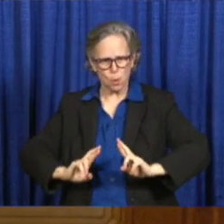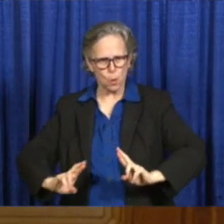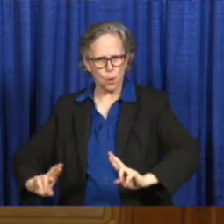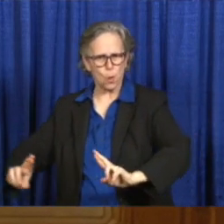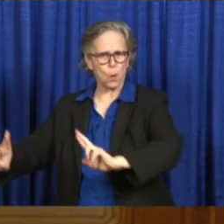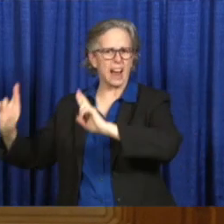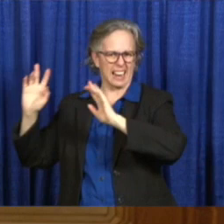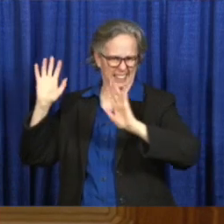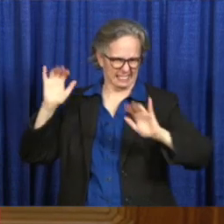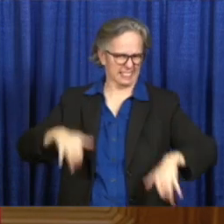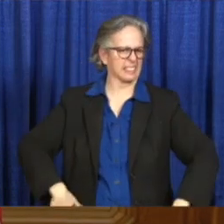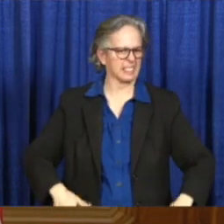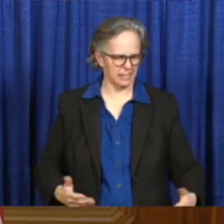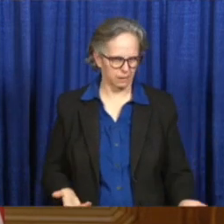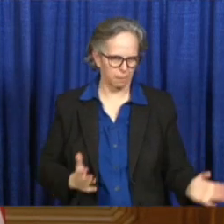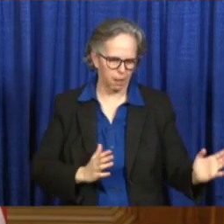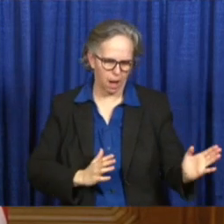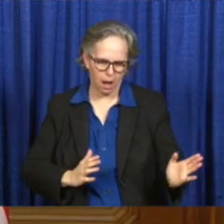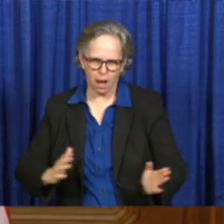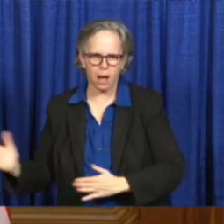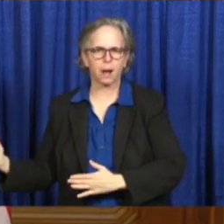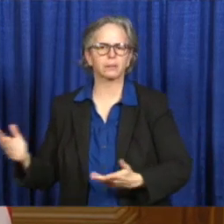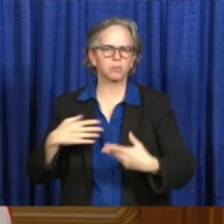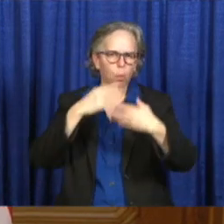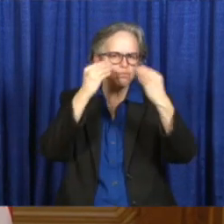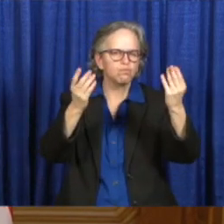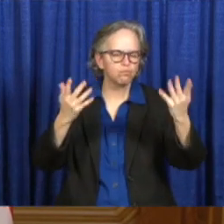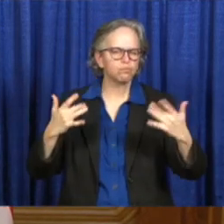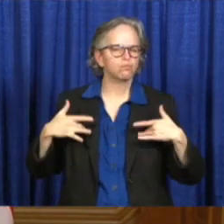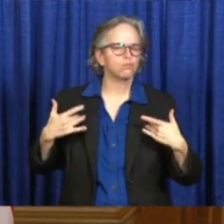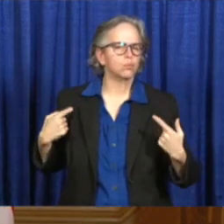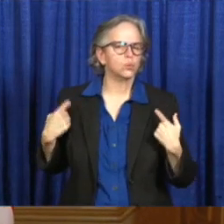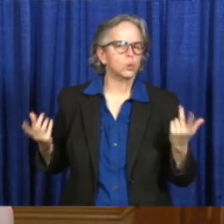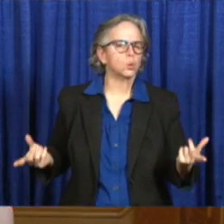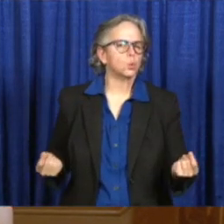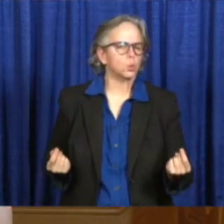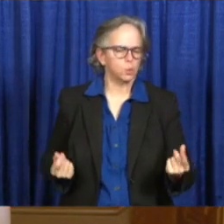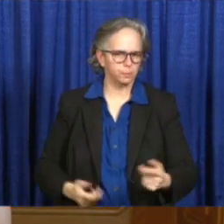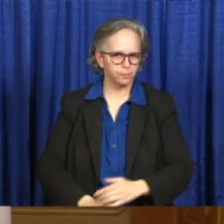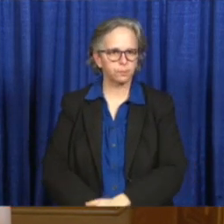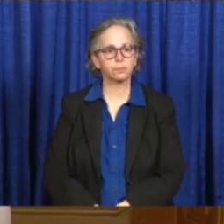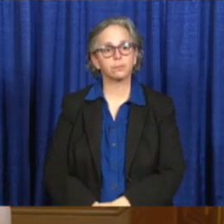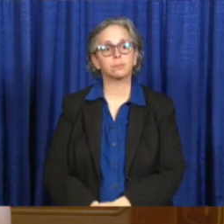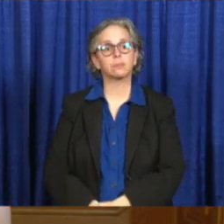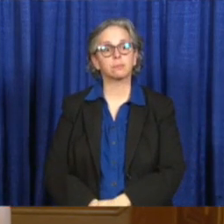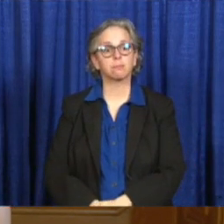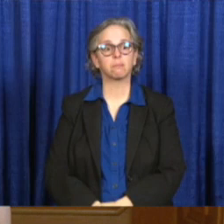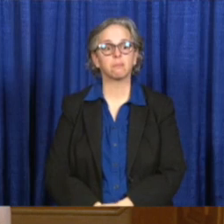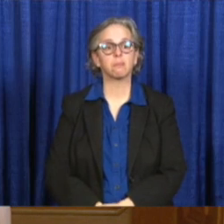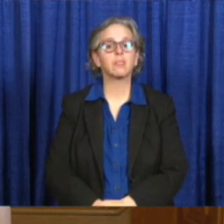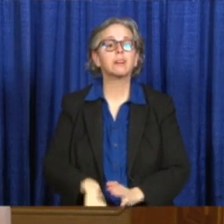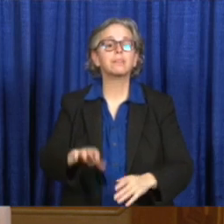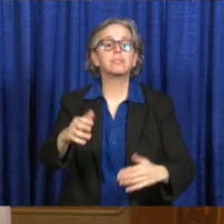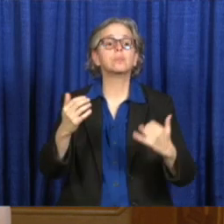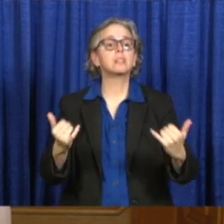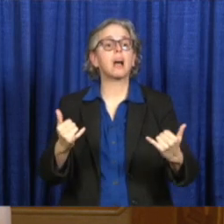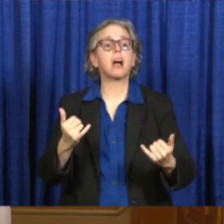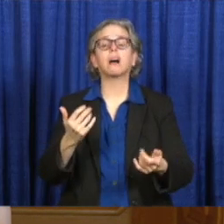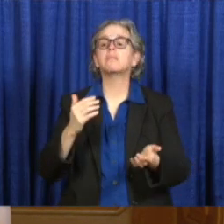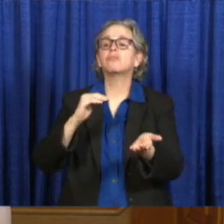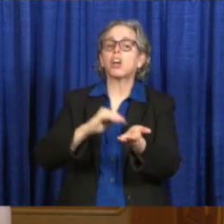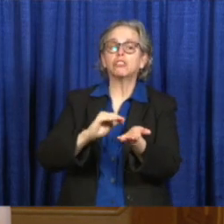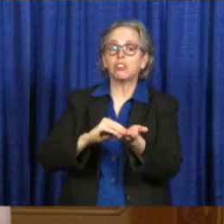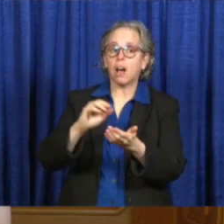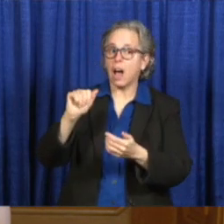hospitals. I've asked Dr. Acton and General Harris really to lead this, but they both have